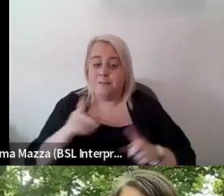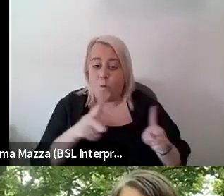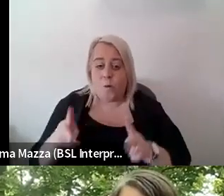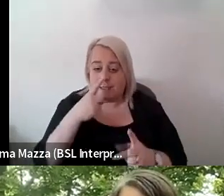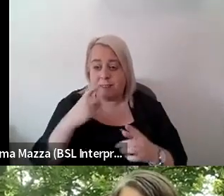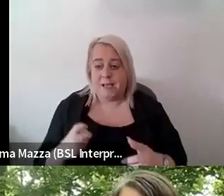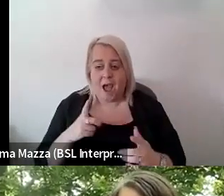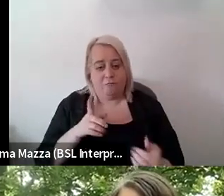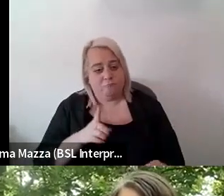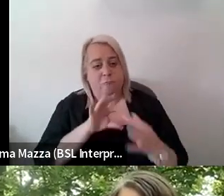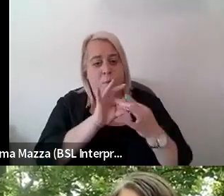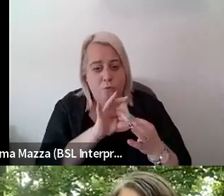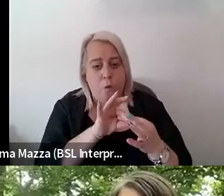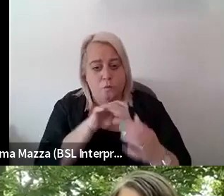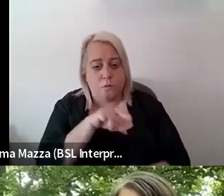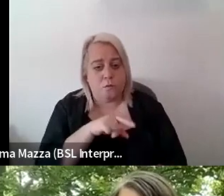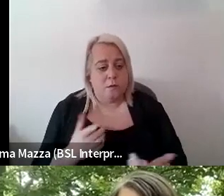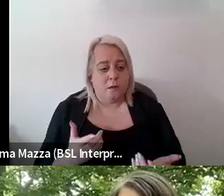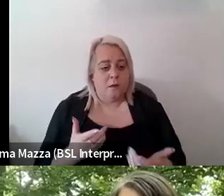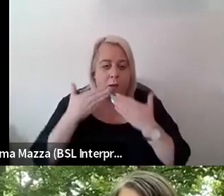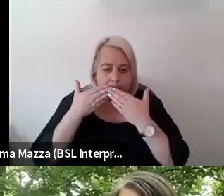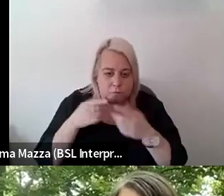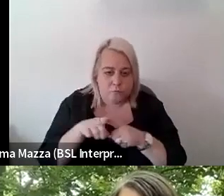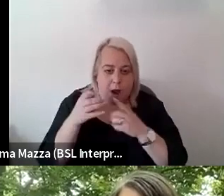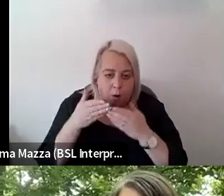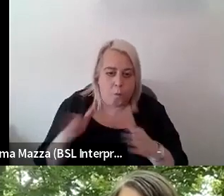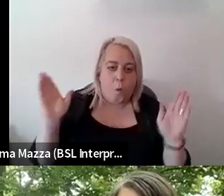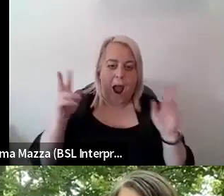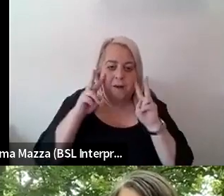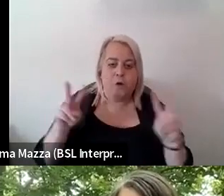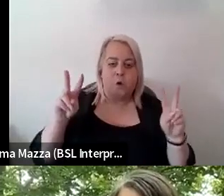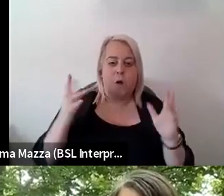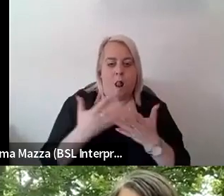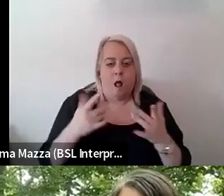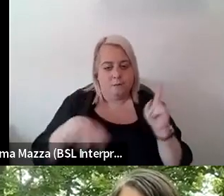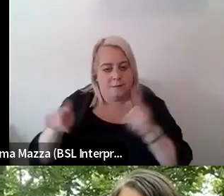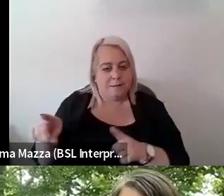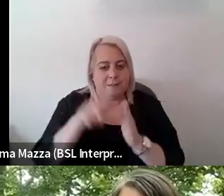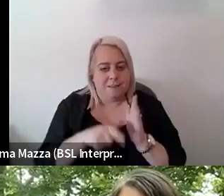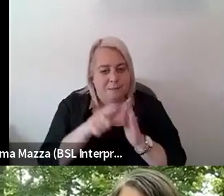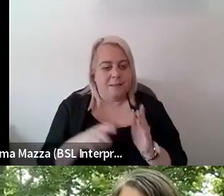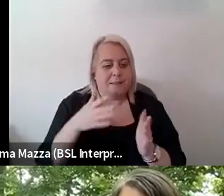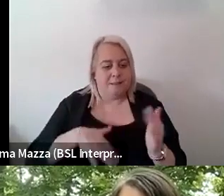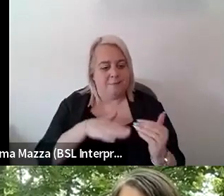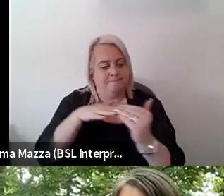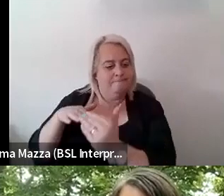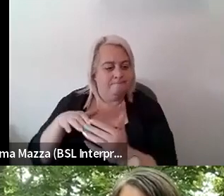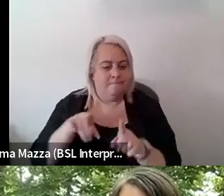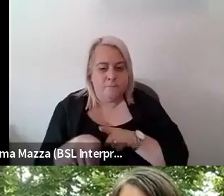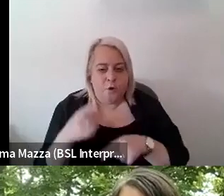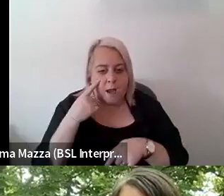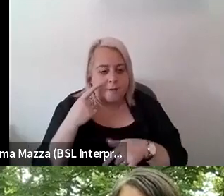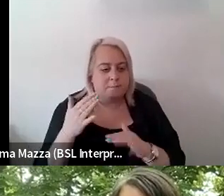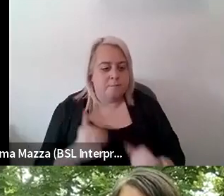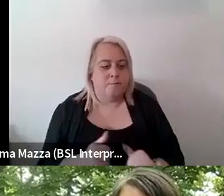approaching it, but you know, the widest spectrum of people as possible, looking across all the different types of disabilities, you've got to really be able to get people in